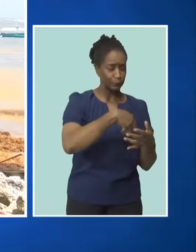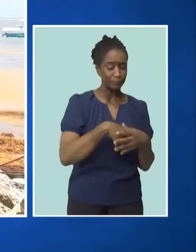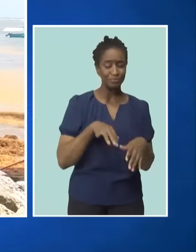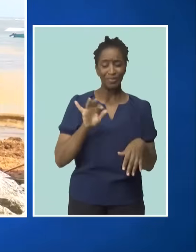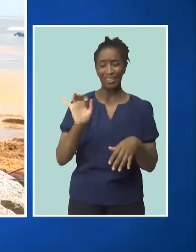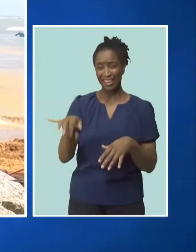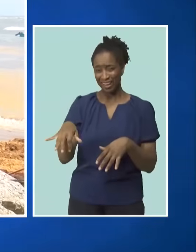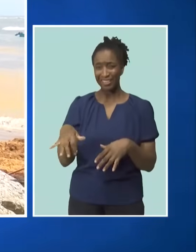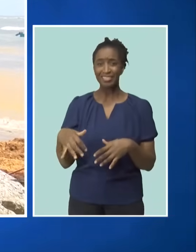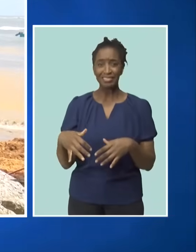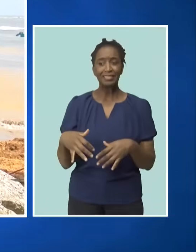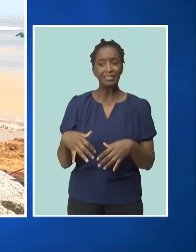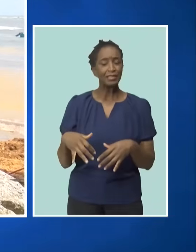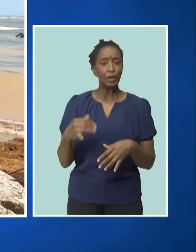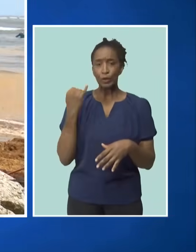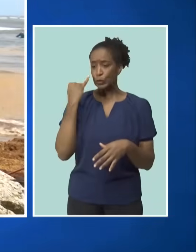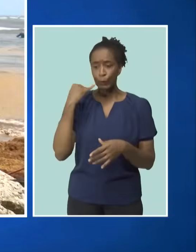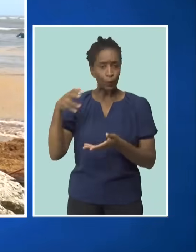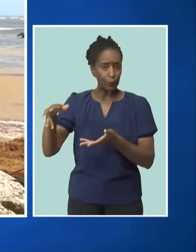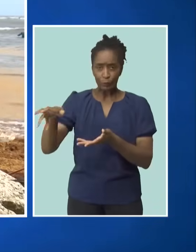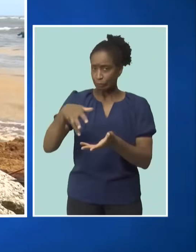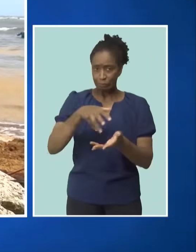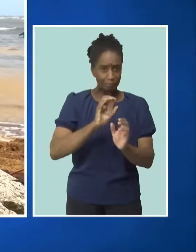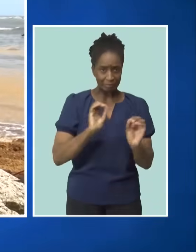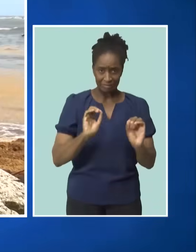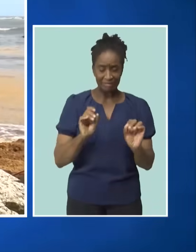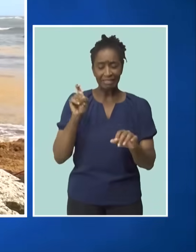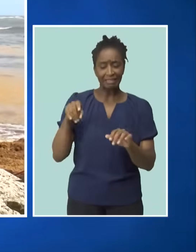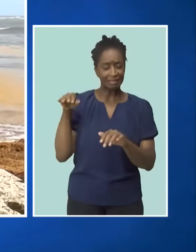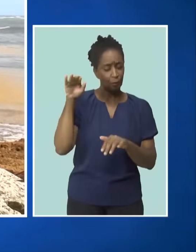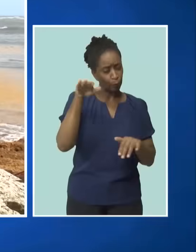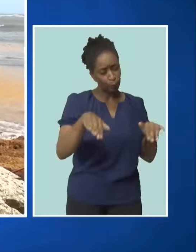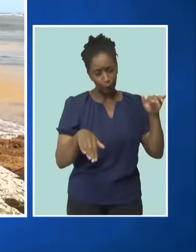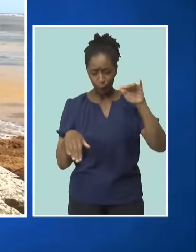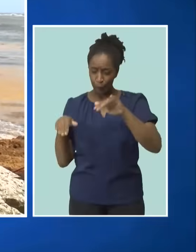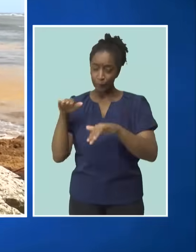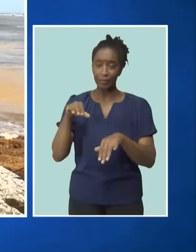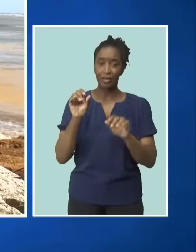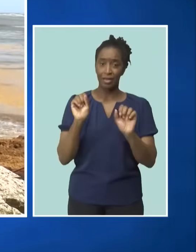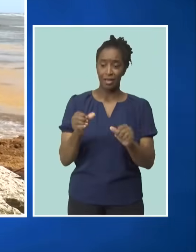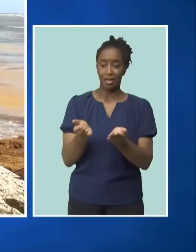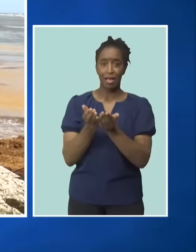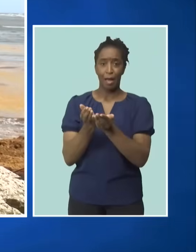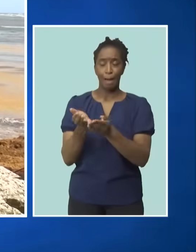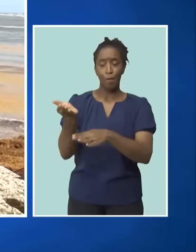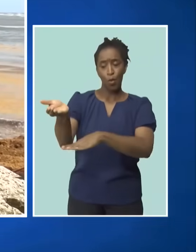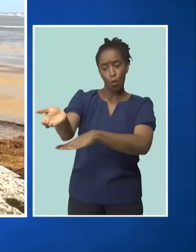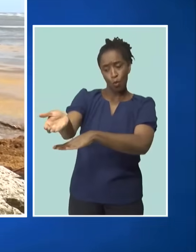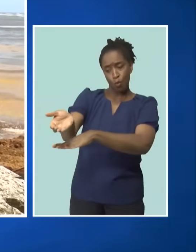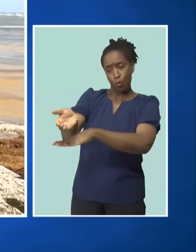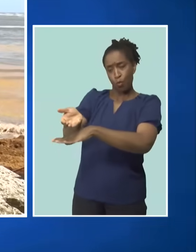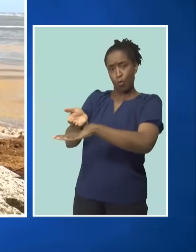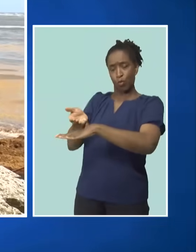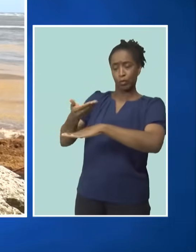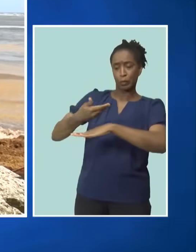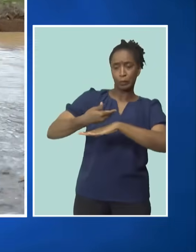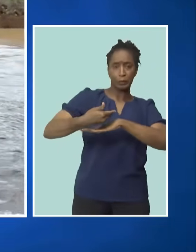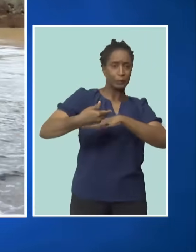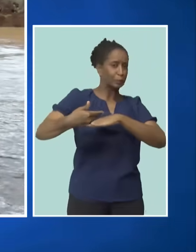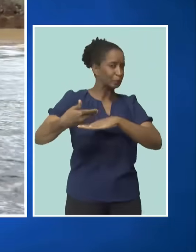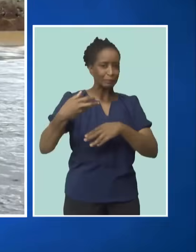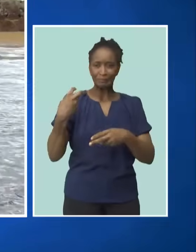there, number one, and the boats can't haul down or haul up when so much seaweed is there. So that is